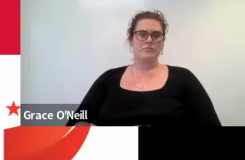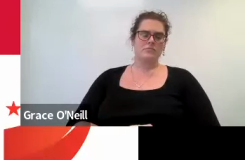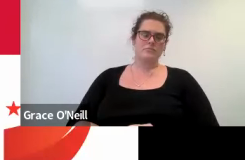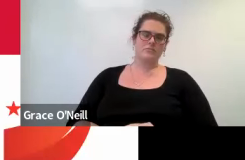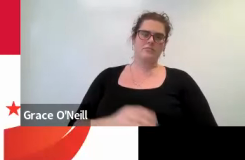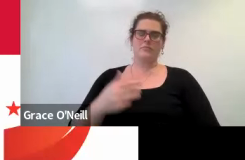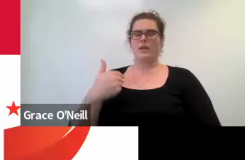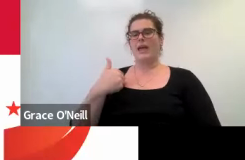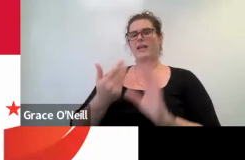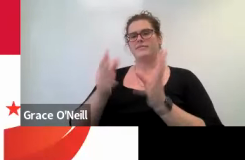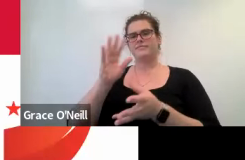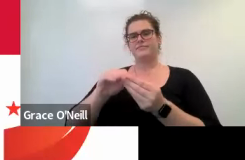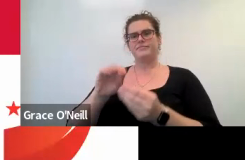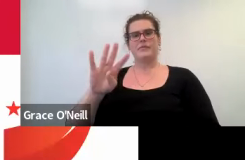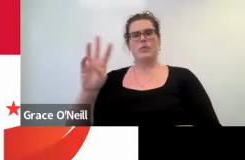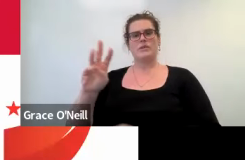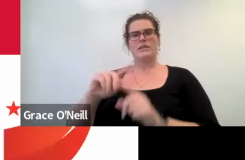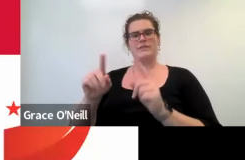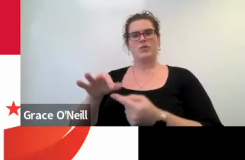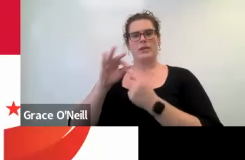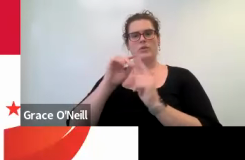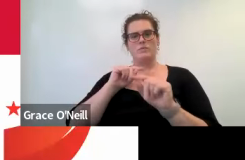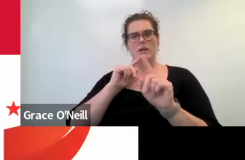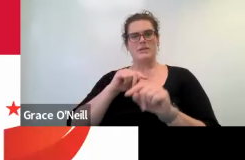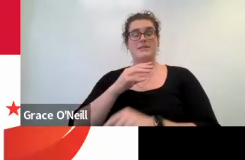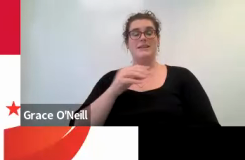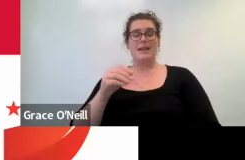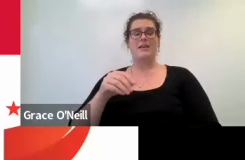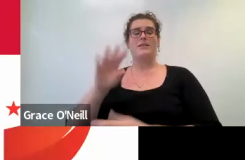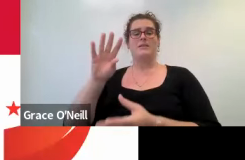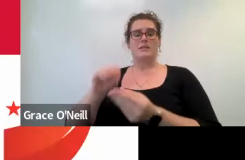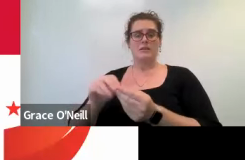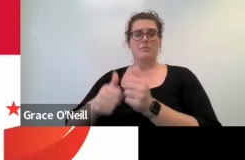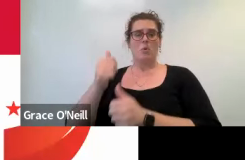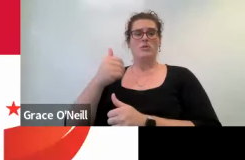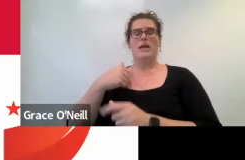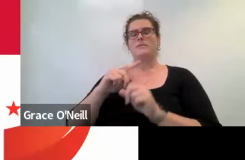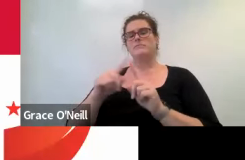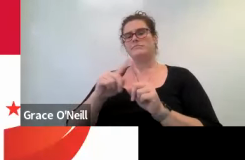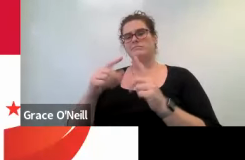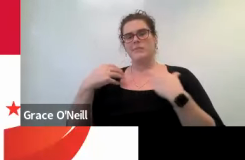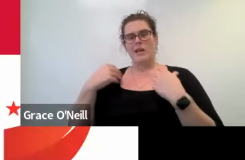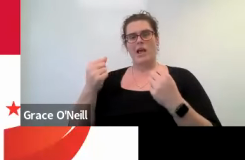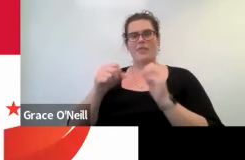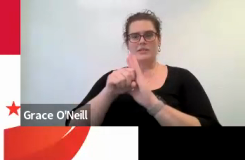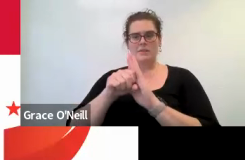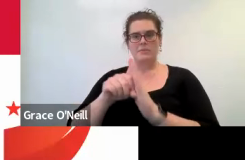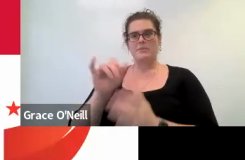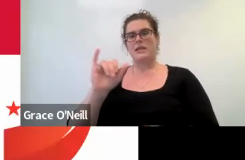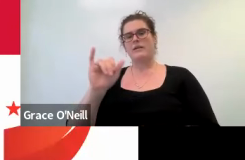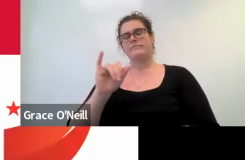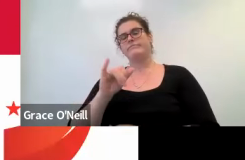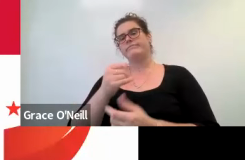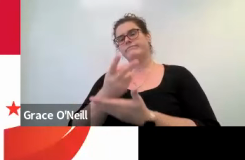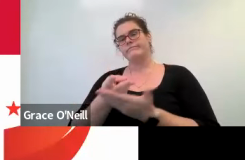46 unique responses, and the majority included a mixture of health-related symptoms, such as